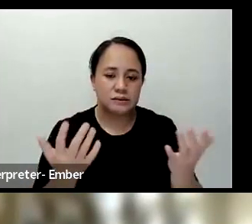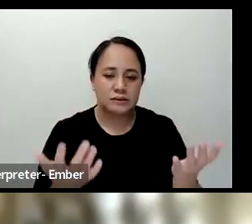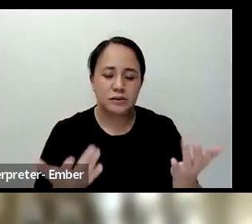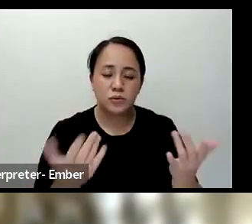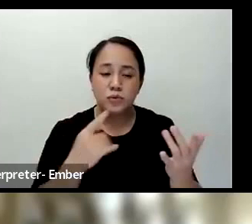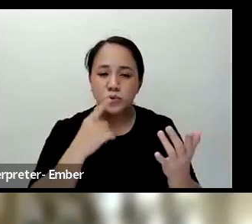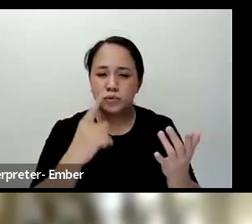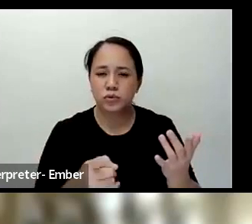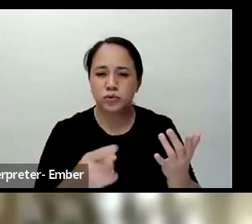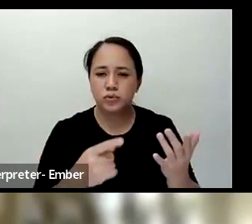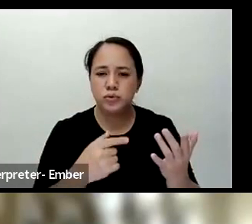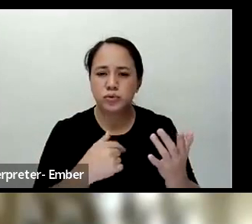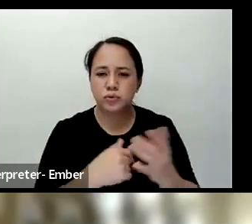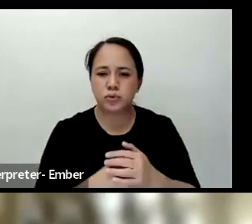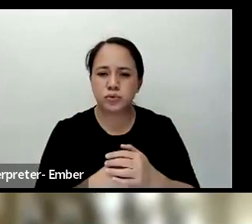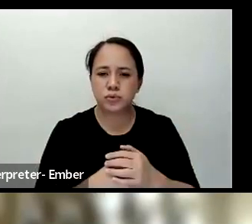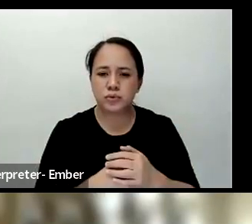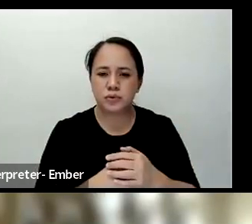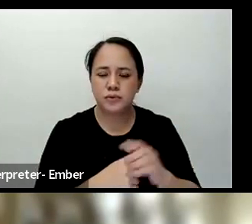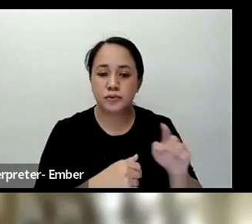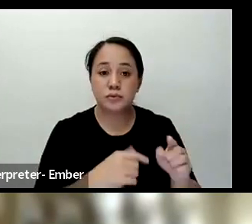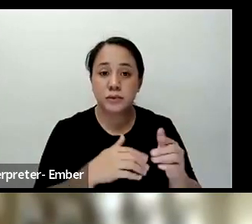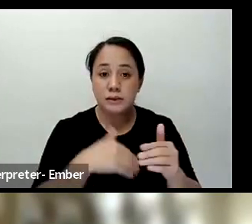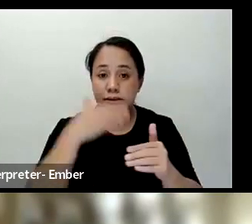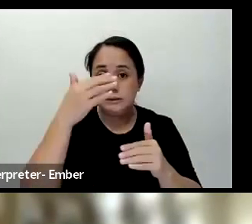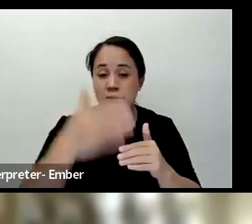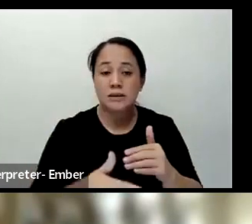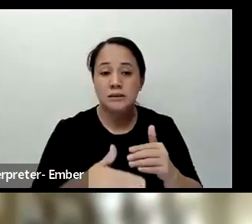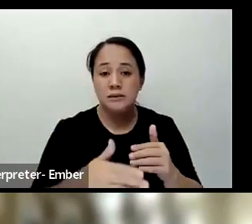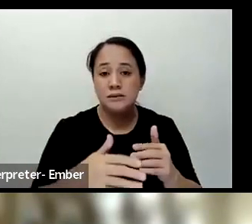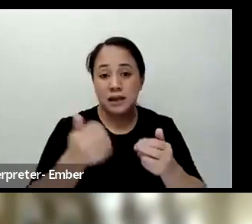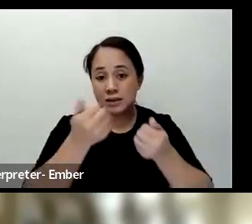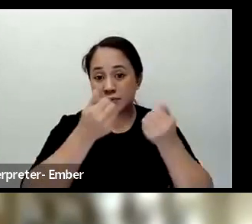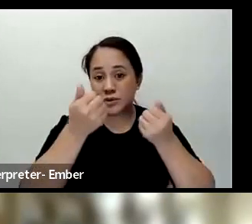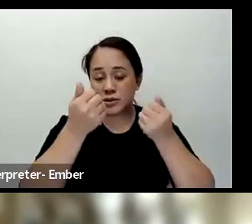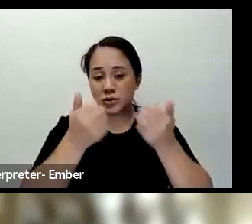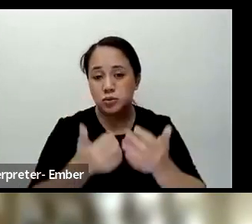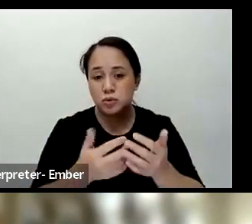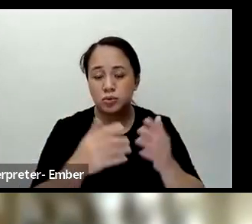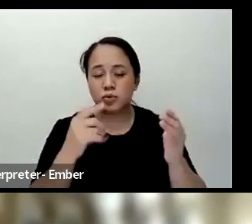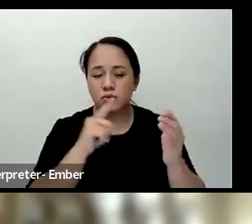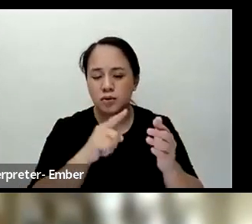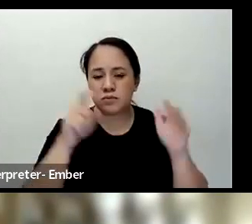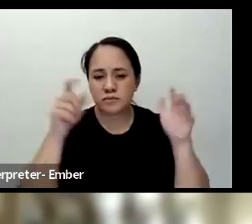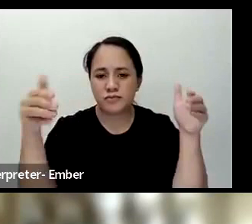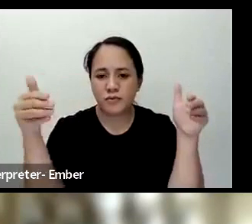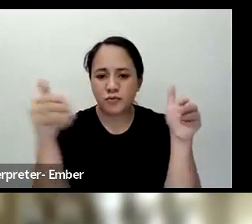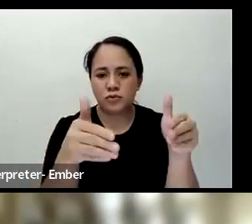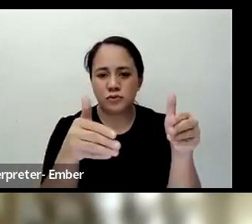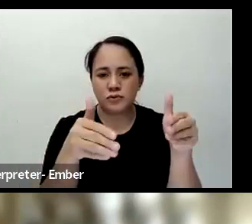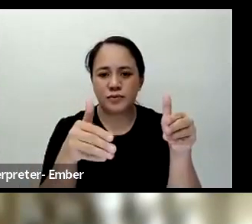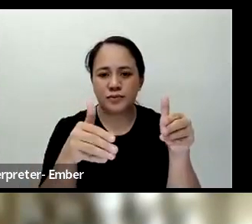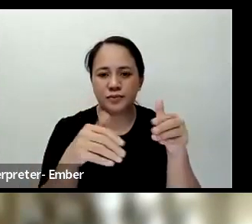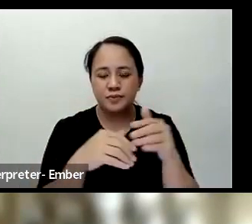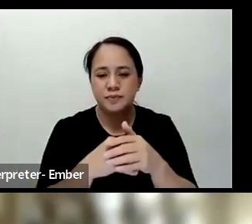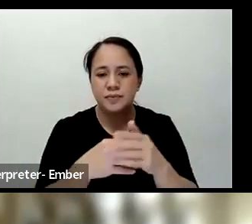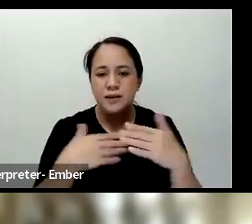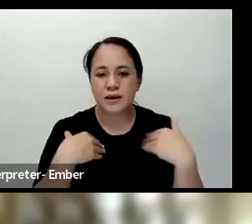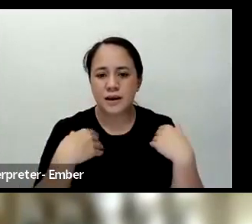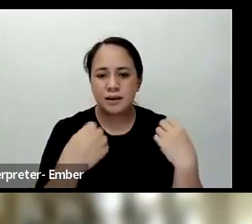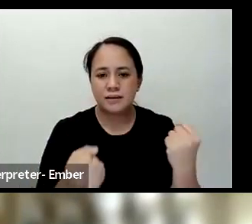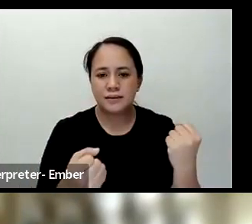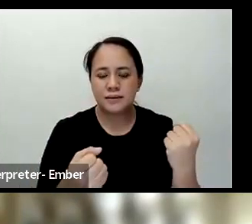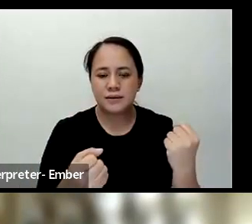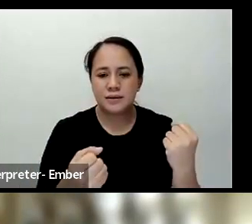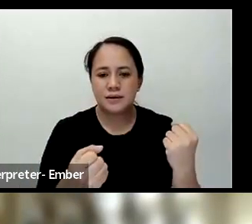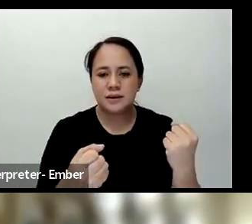really incumbent for the next administration to really focus on health,